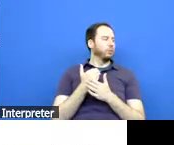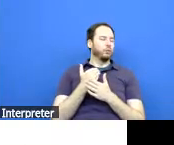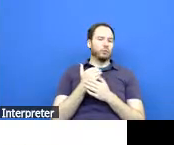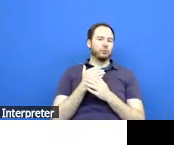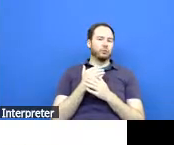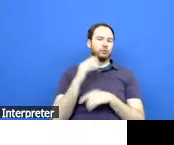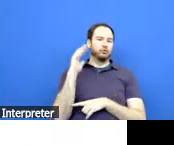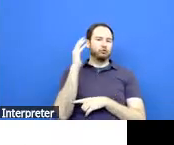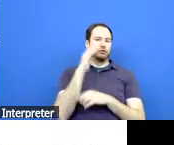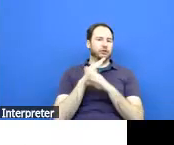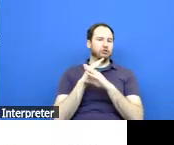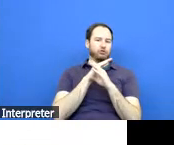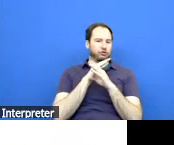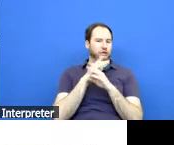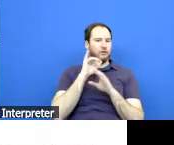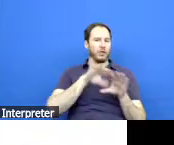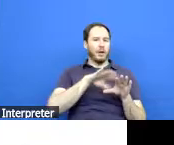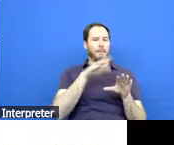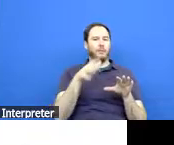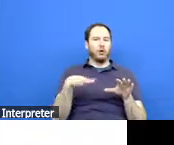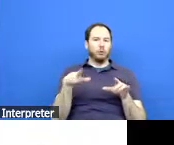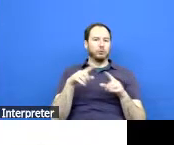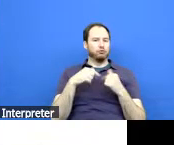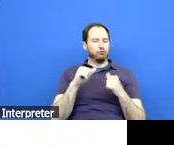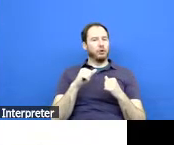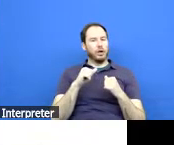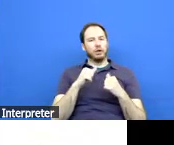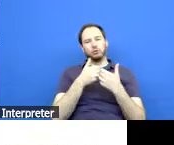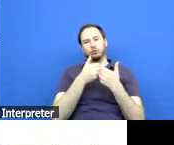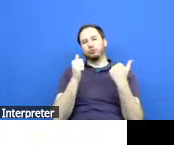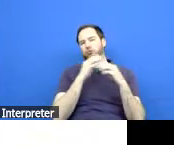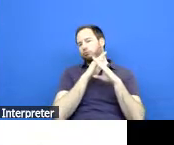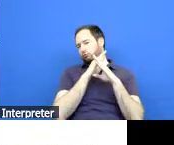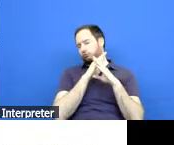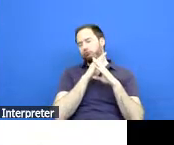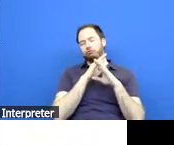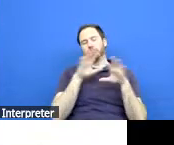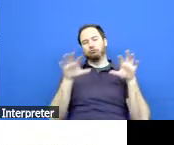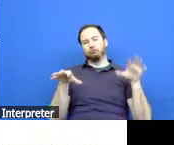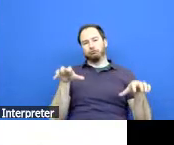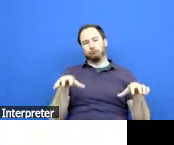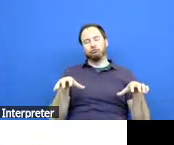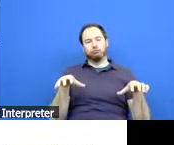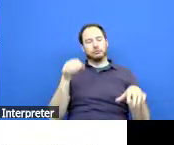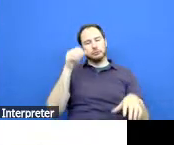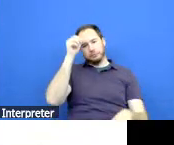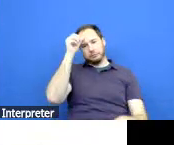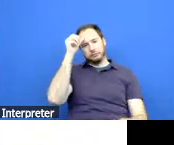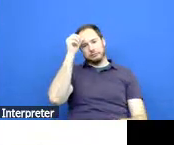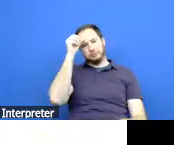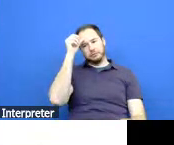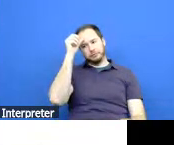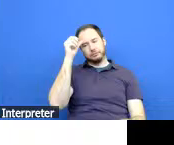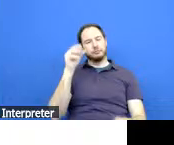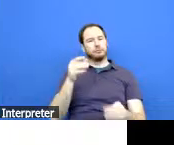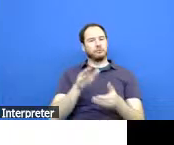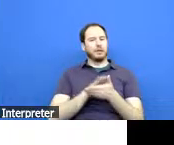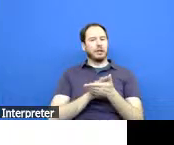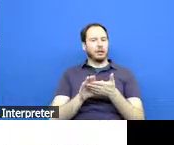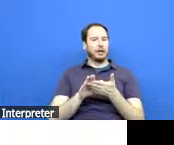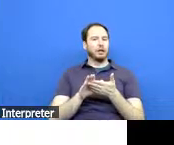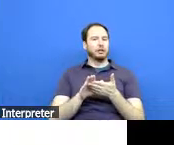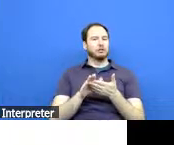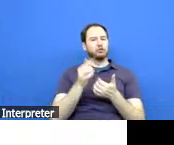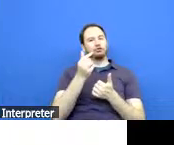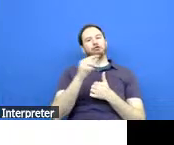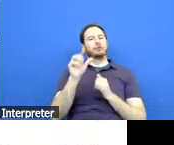screening on the proposed berm and other stuff to, again, try to separate this to provide a nice green backdrop to those